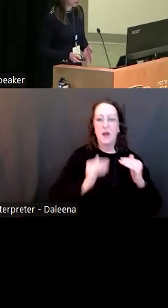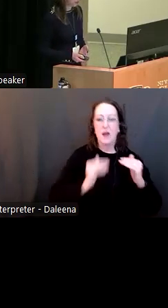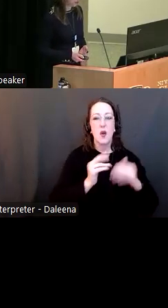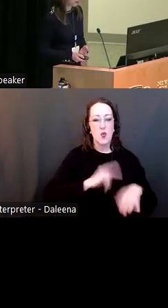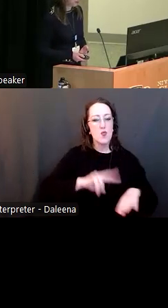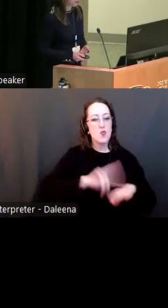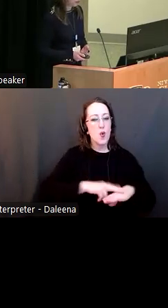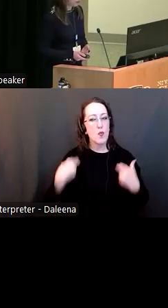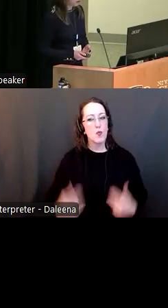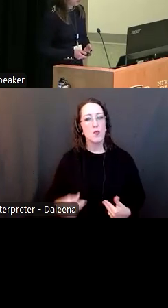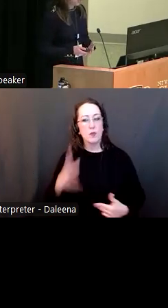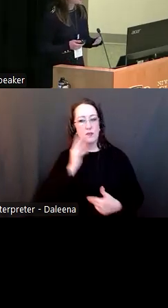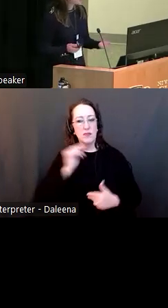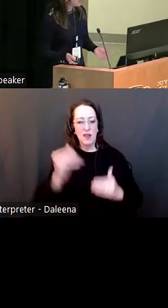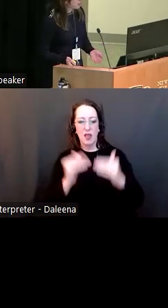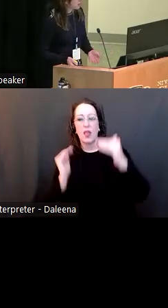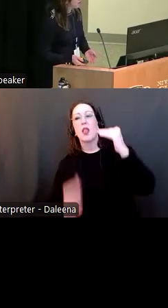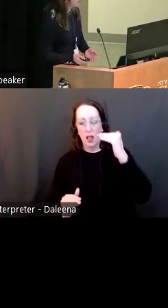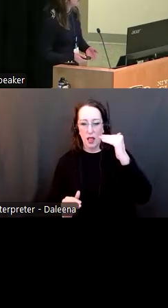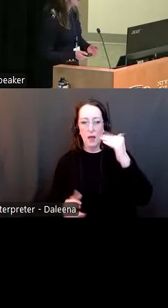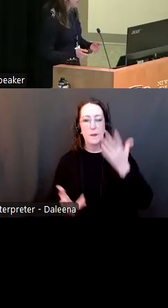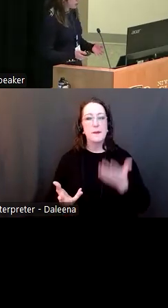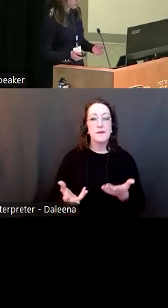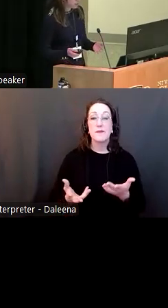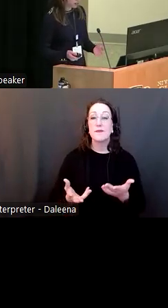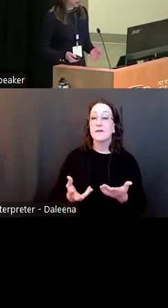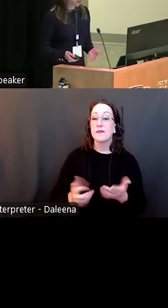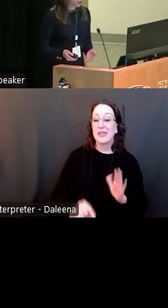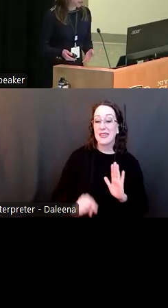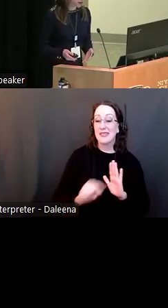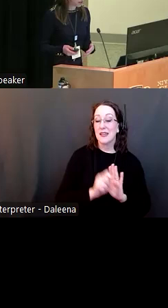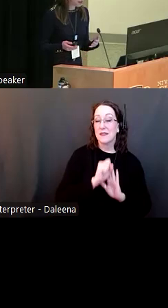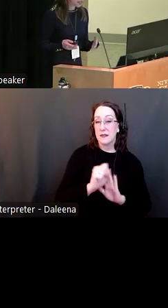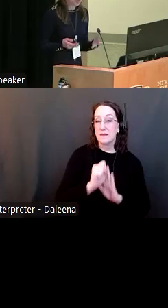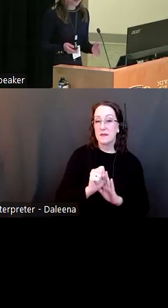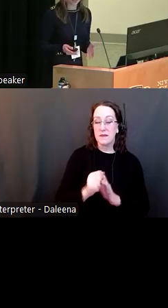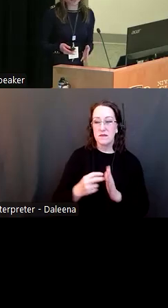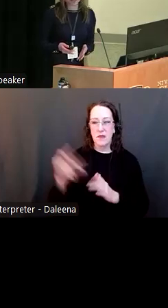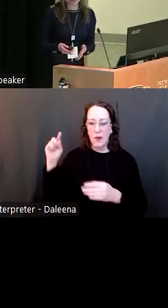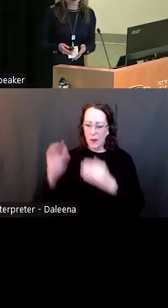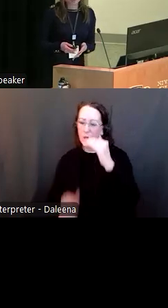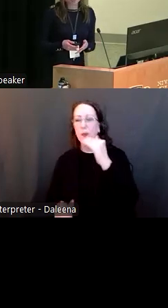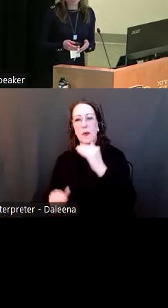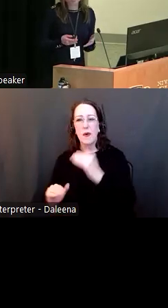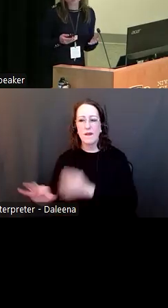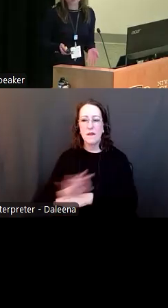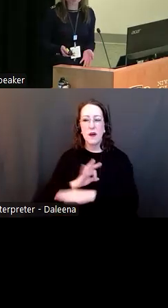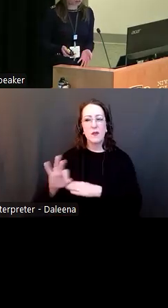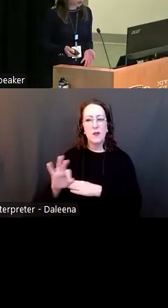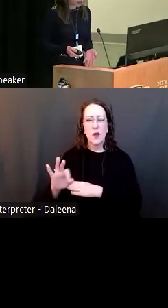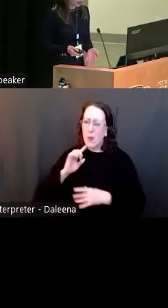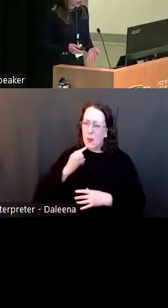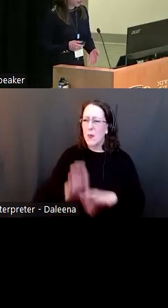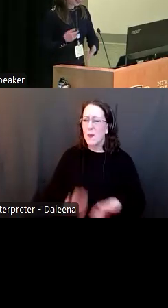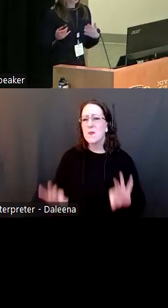experiences. As you can see, negative symptoms involve deficits in functions that are quite